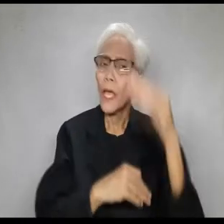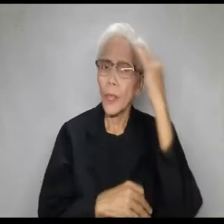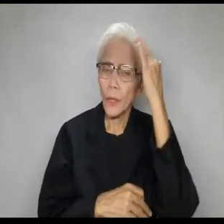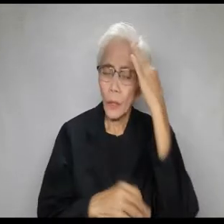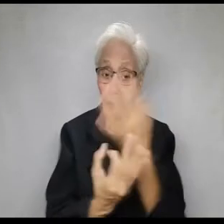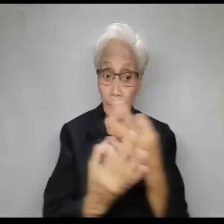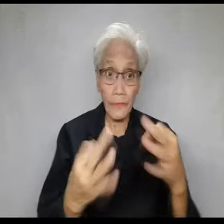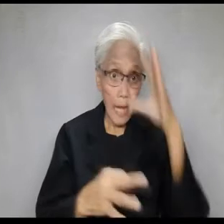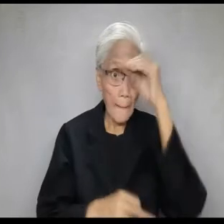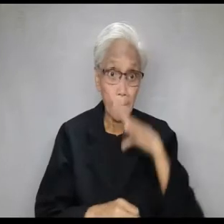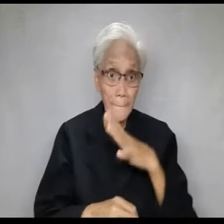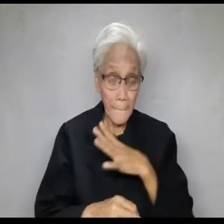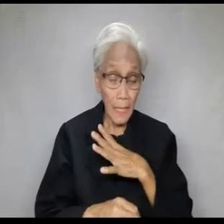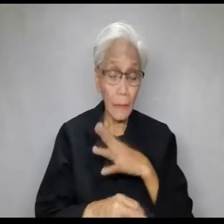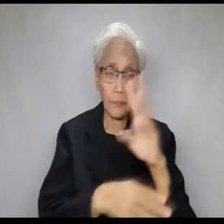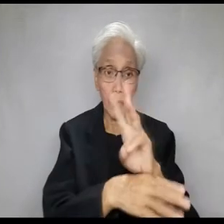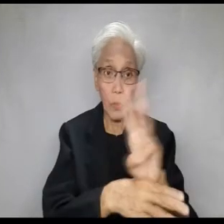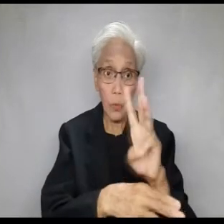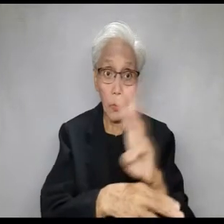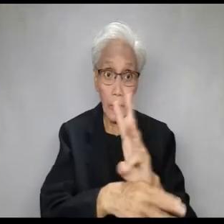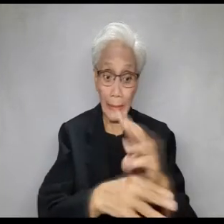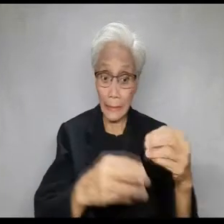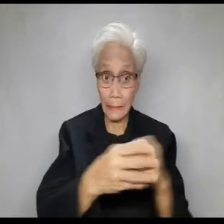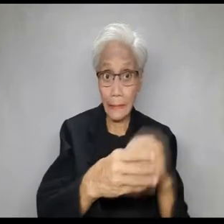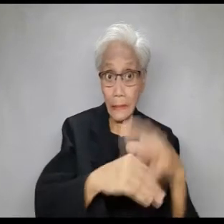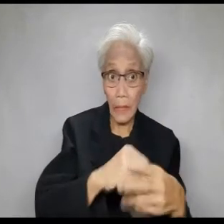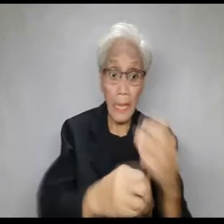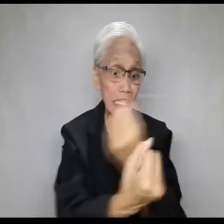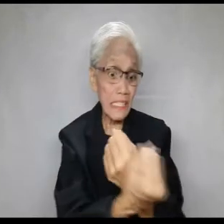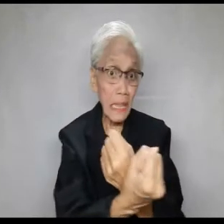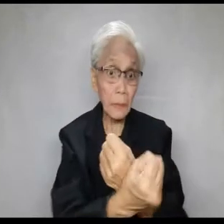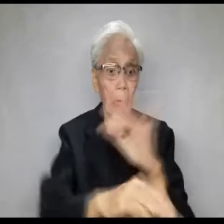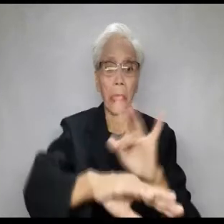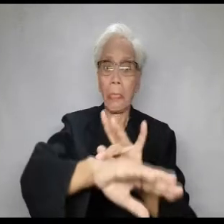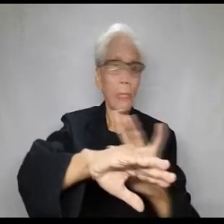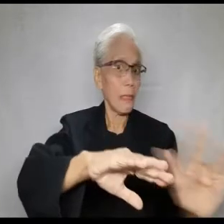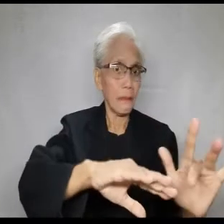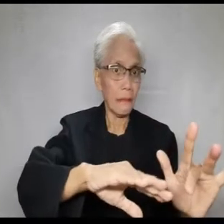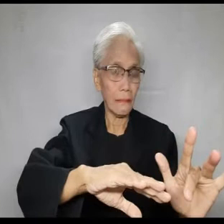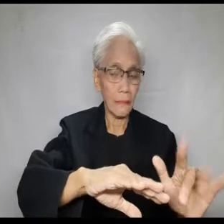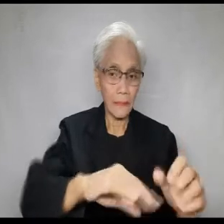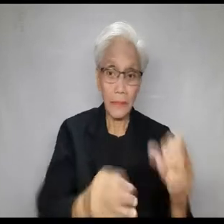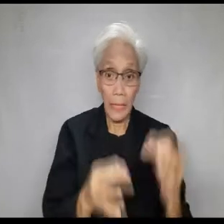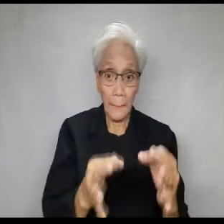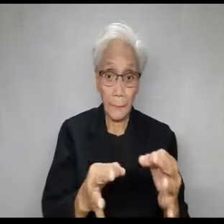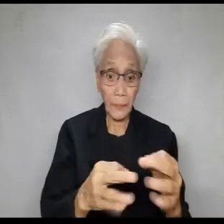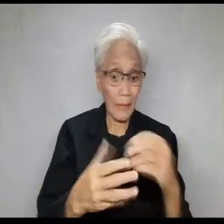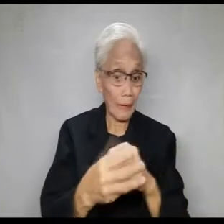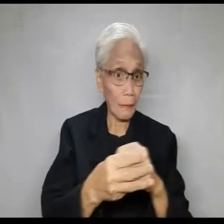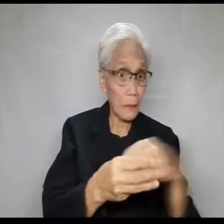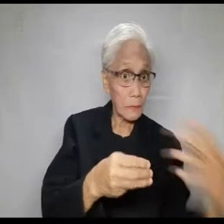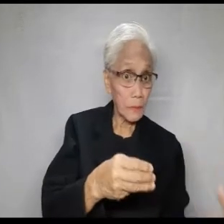know, free men wore sandals. Slaves went barefooted. Sandals removed from